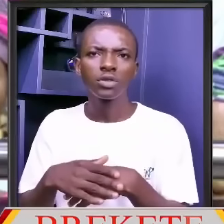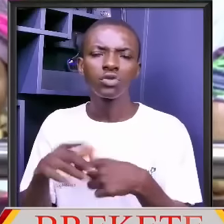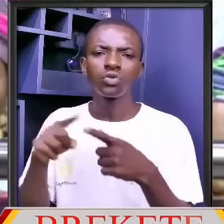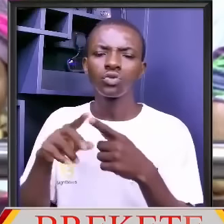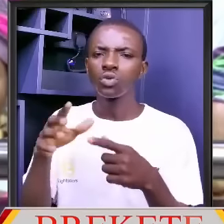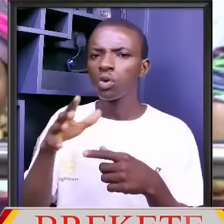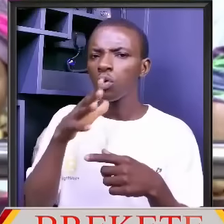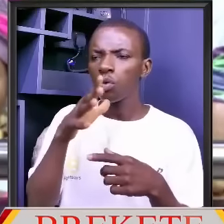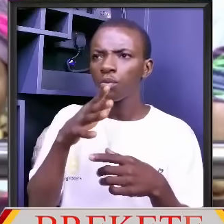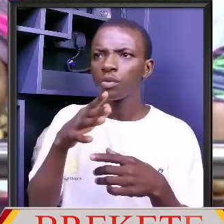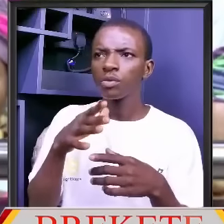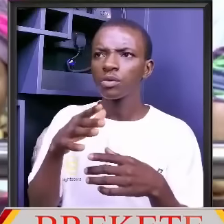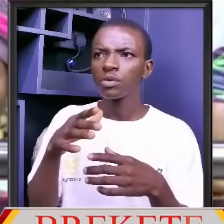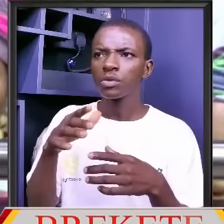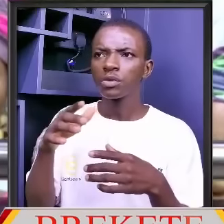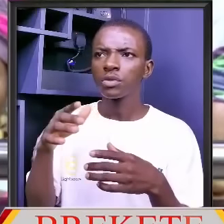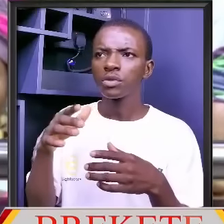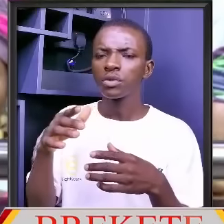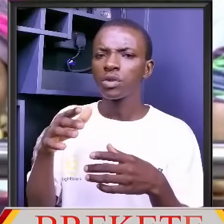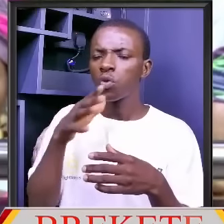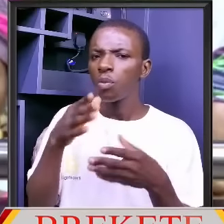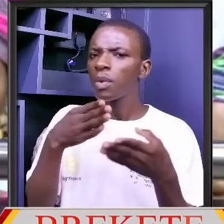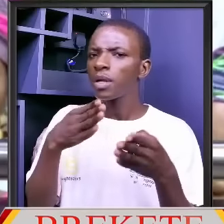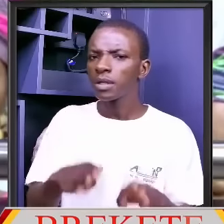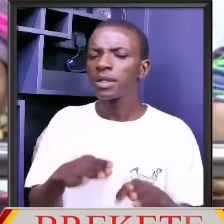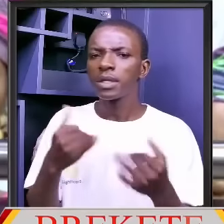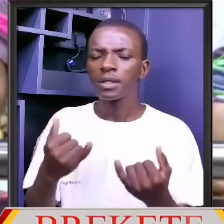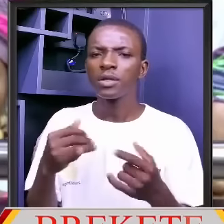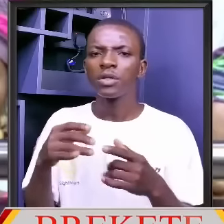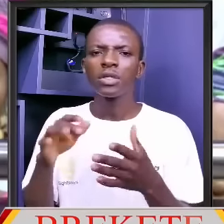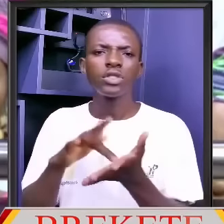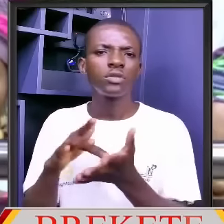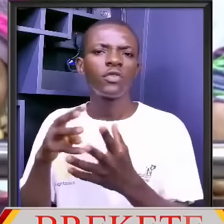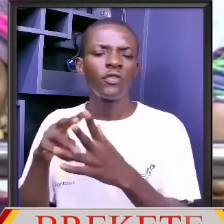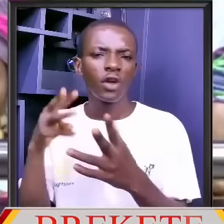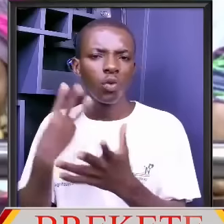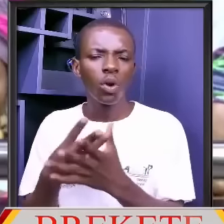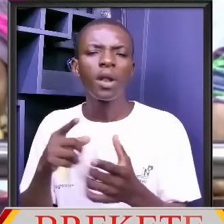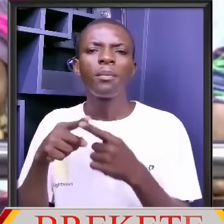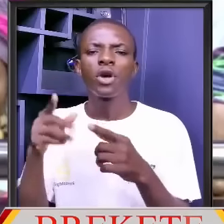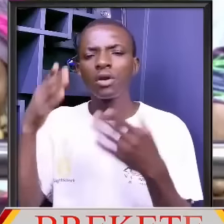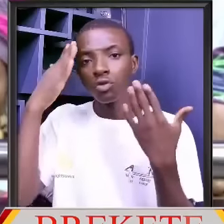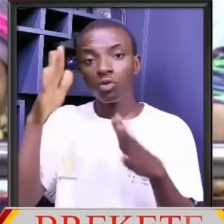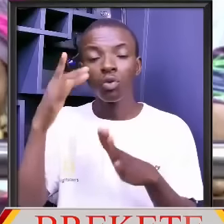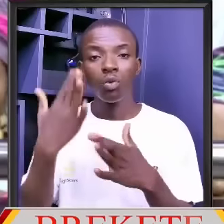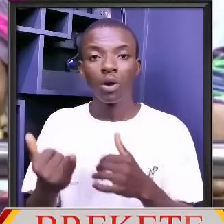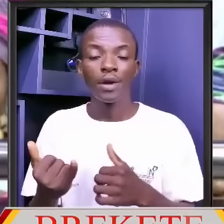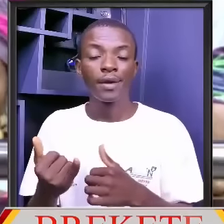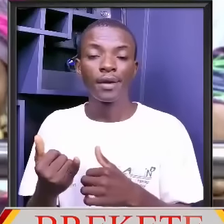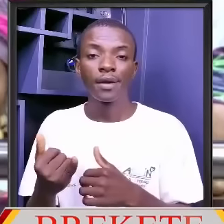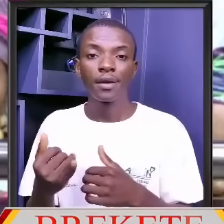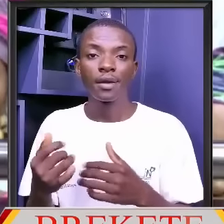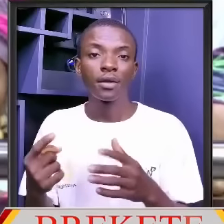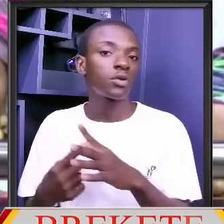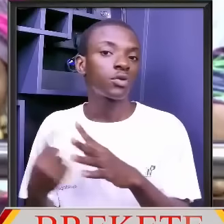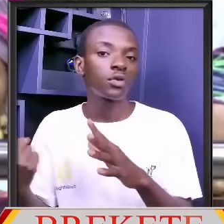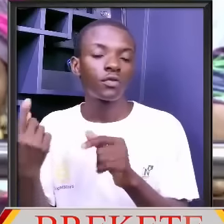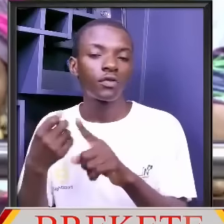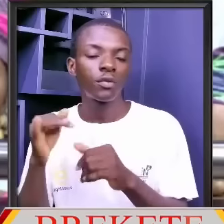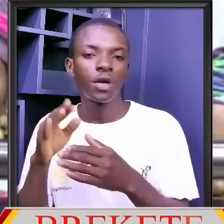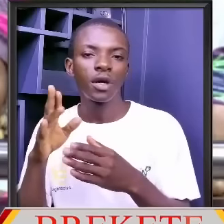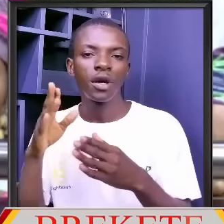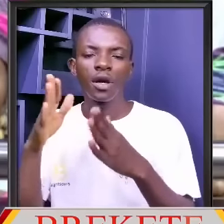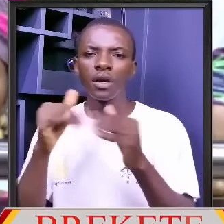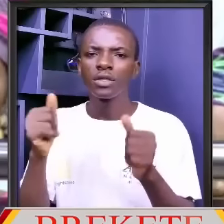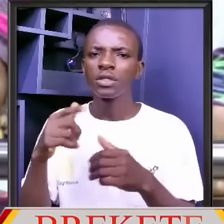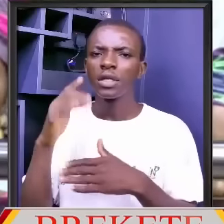the woman. The woman done late nap. She no maltreat me. She dey treat me very well, but I don't know what to make me dey run.